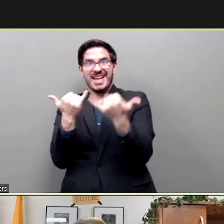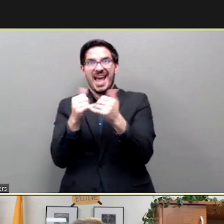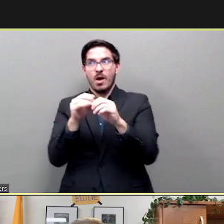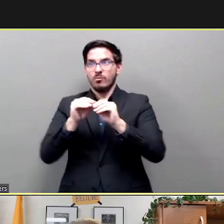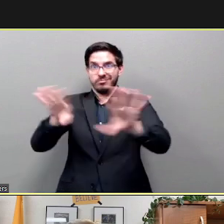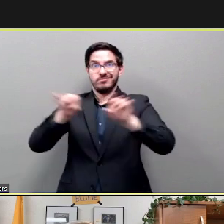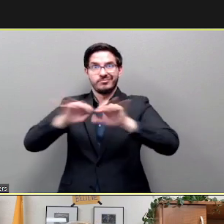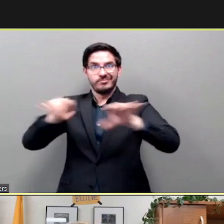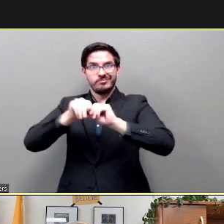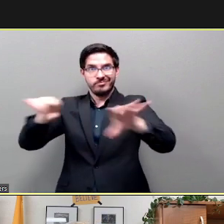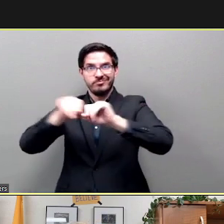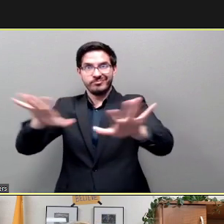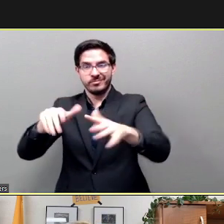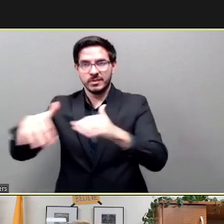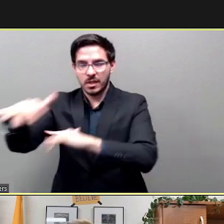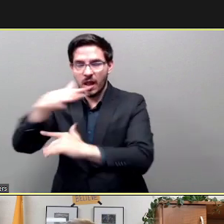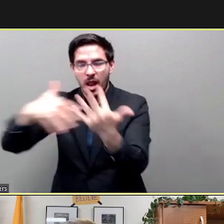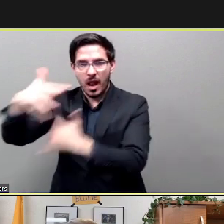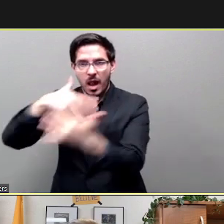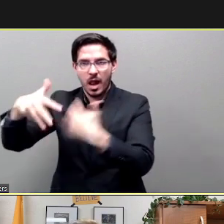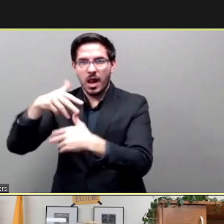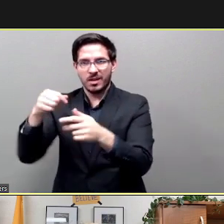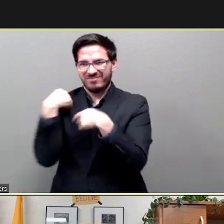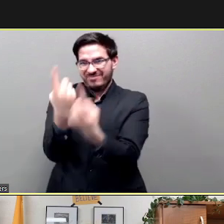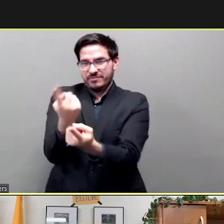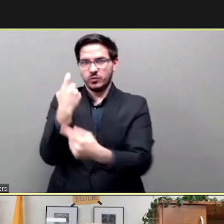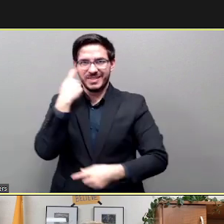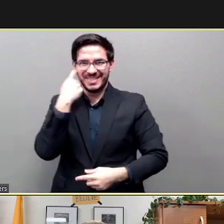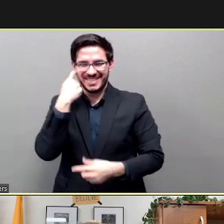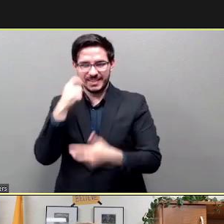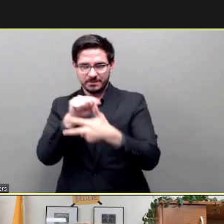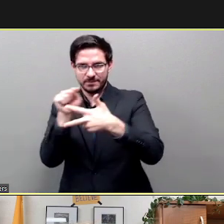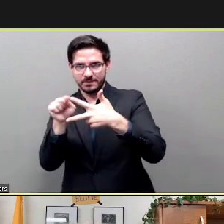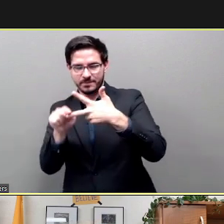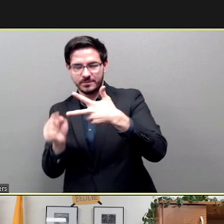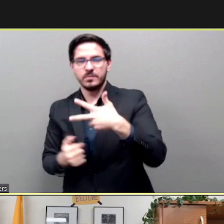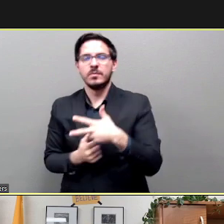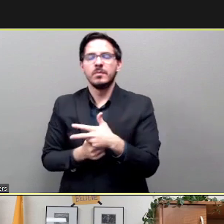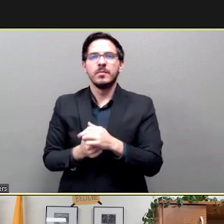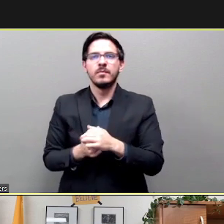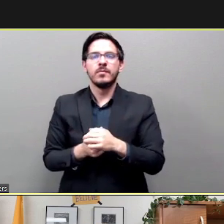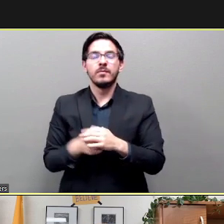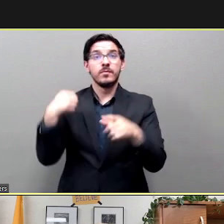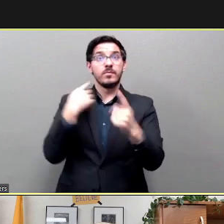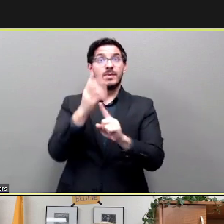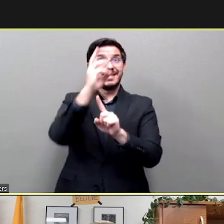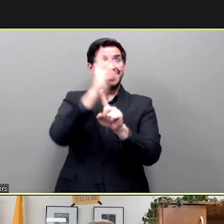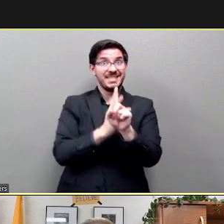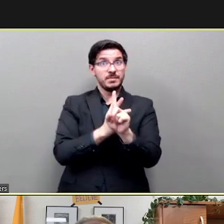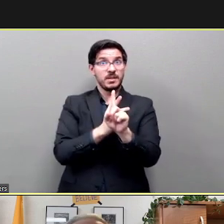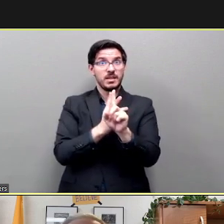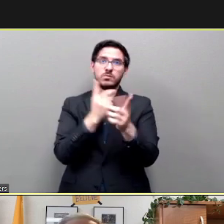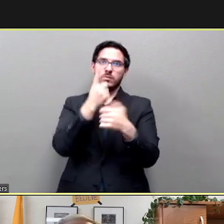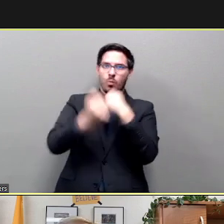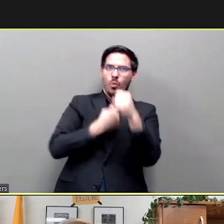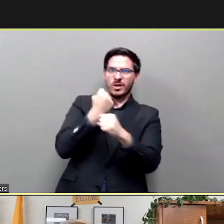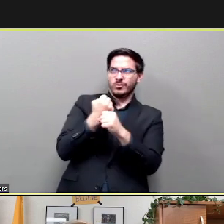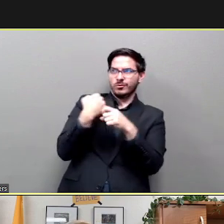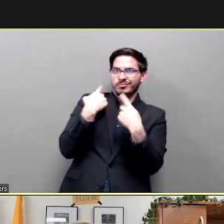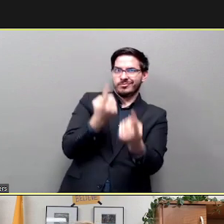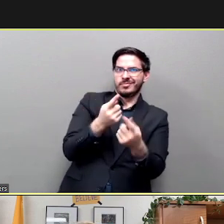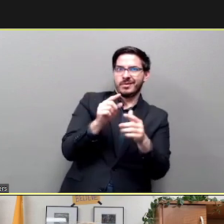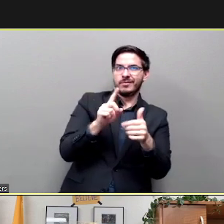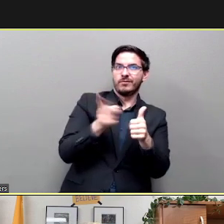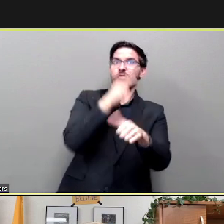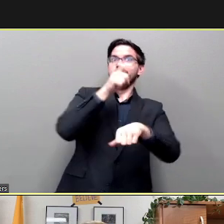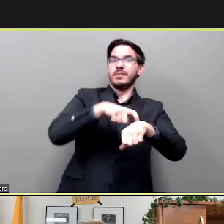past 6 months, we've been, for the past year, first Omicron emerged as B1, and